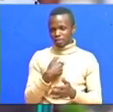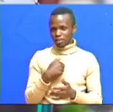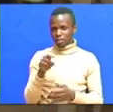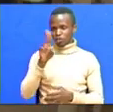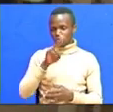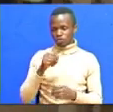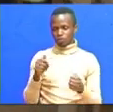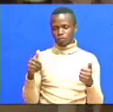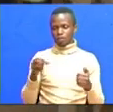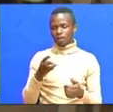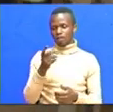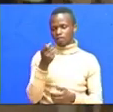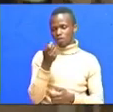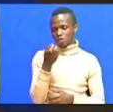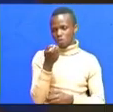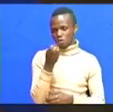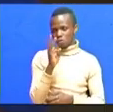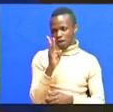line.